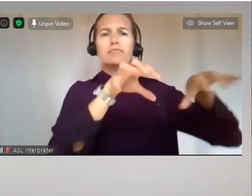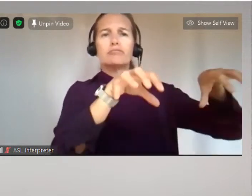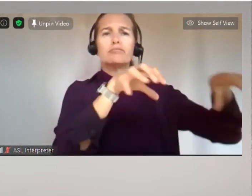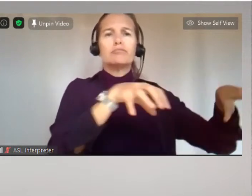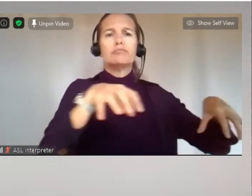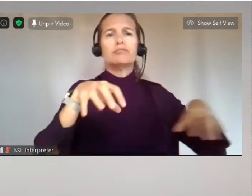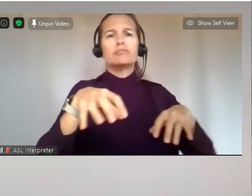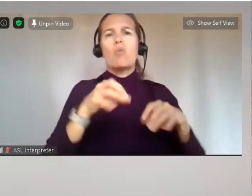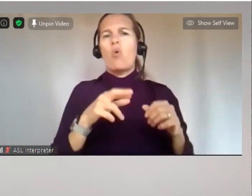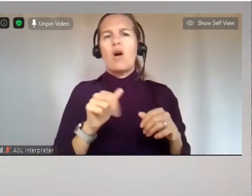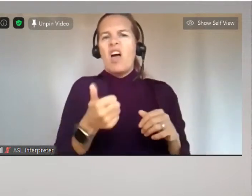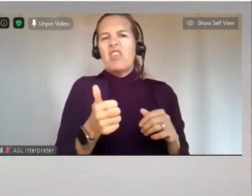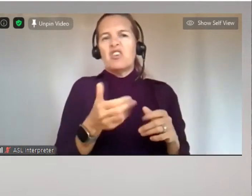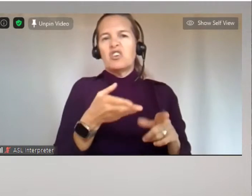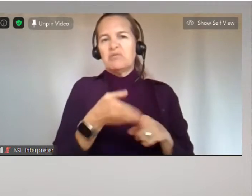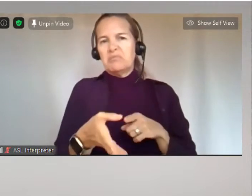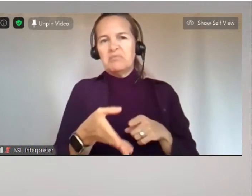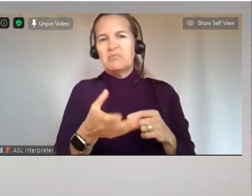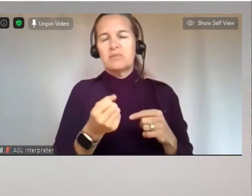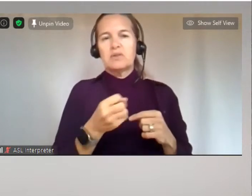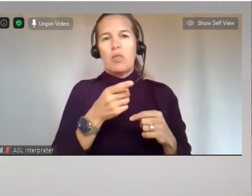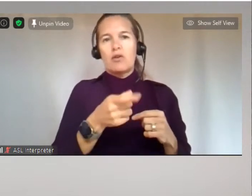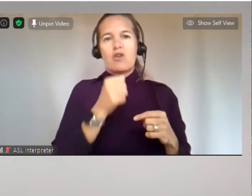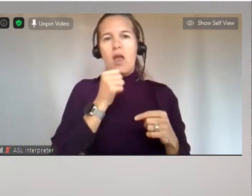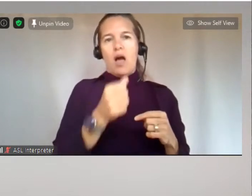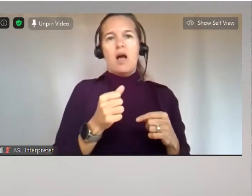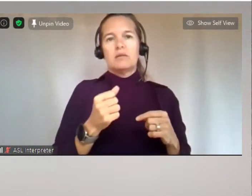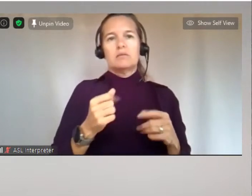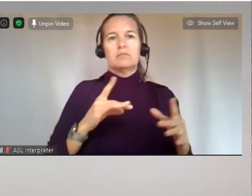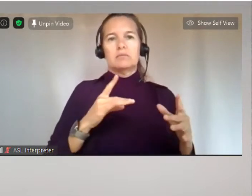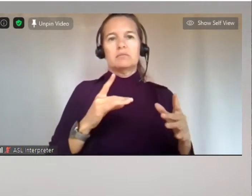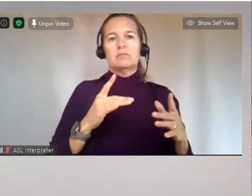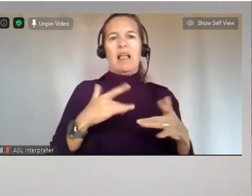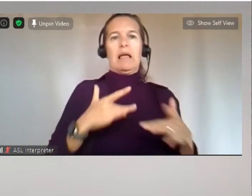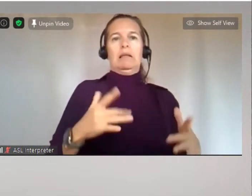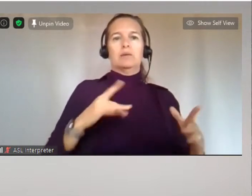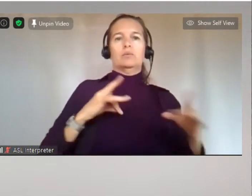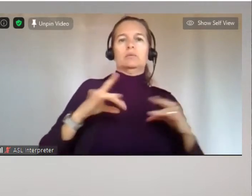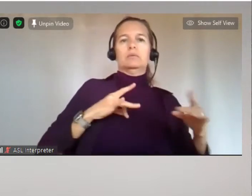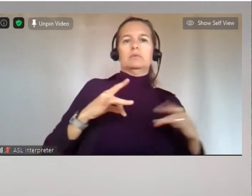and they're not as exposed. But it's